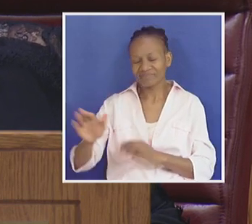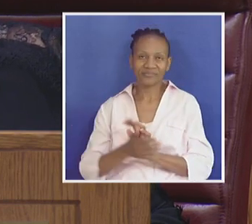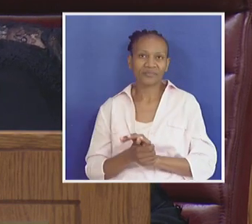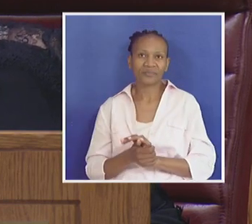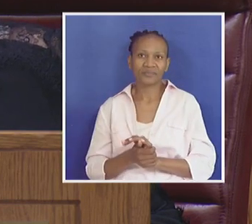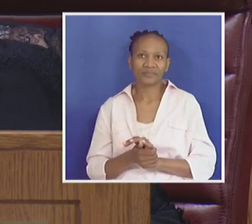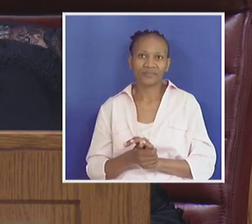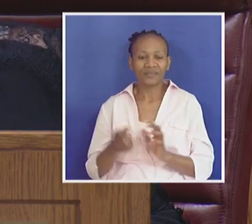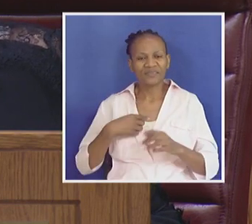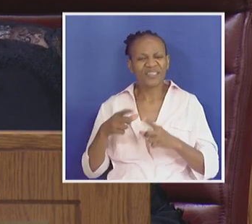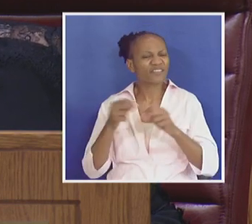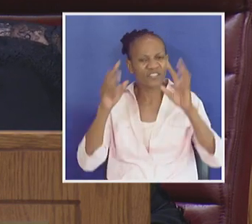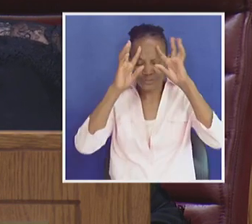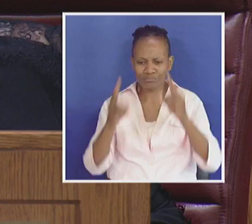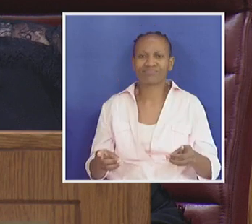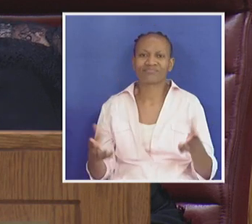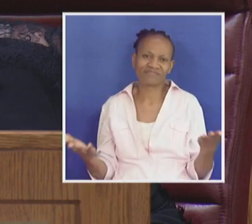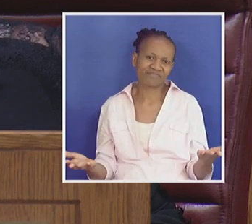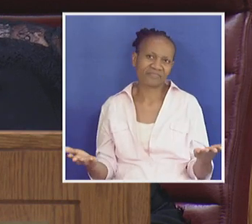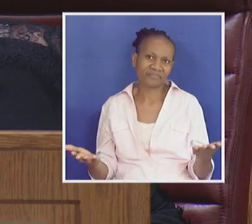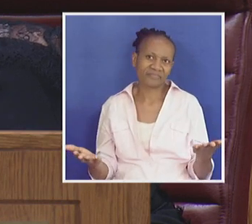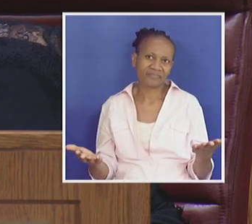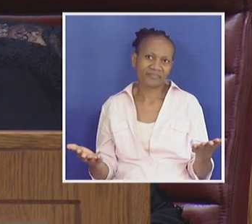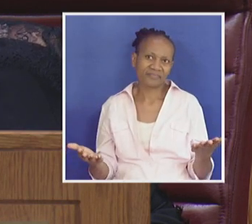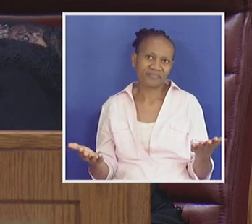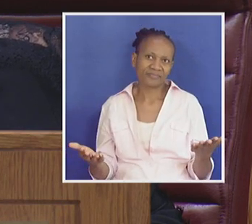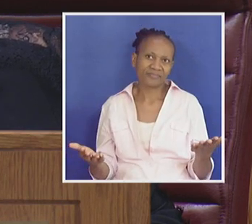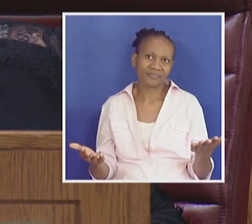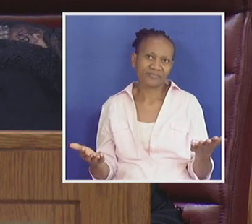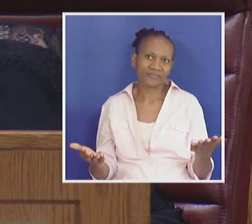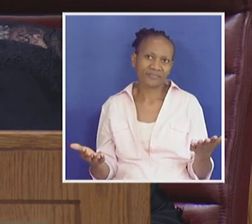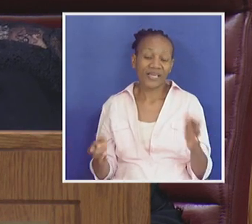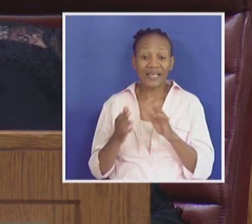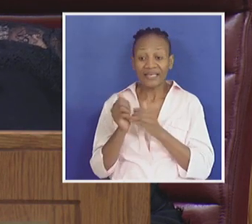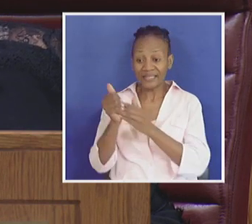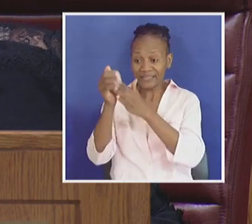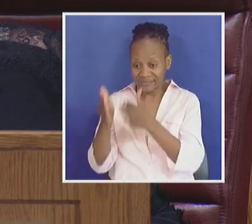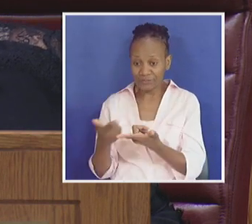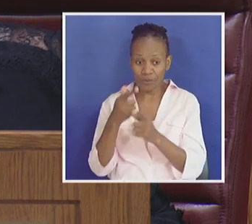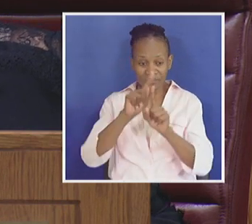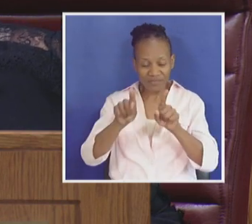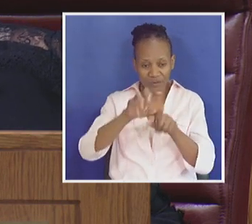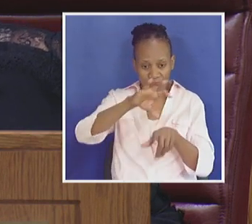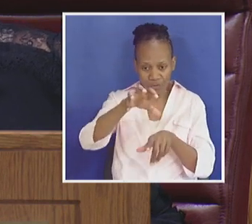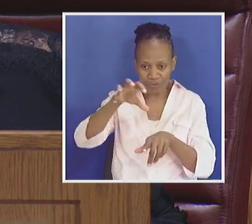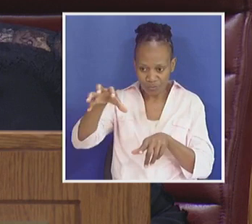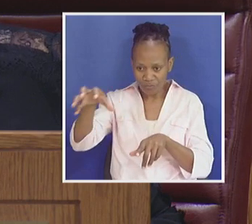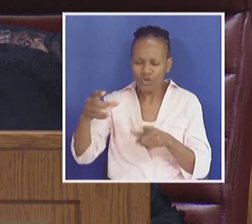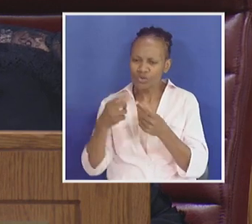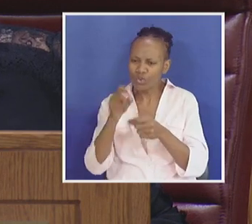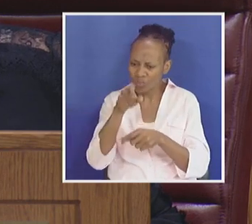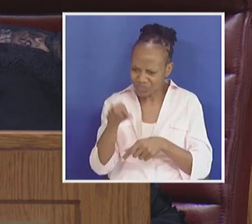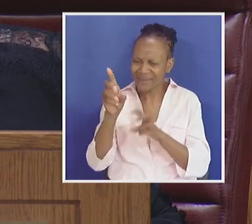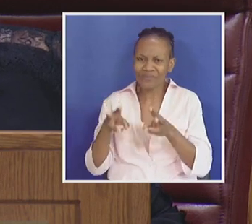because I have ruled in the matter. Leaders of provincial delegations, please ensure that you do the right